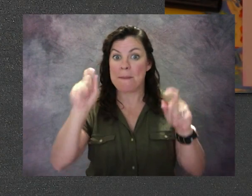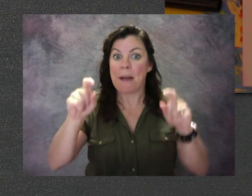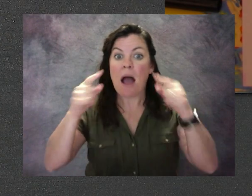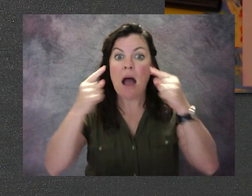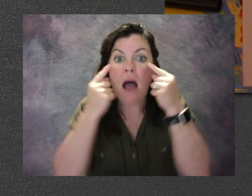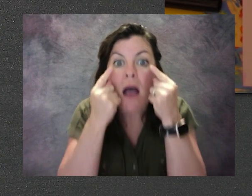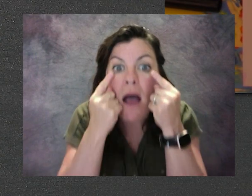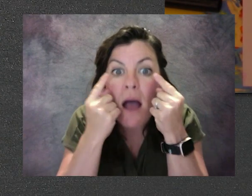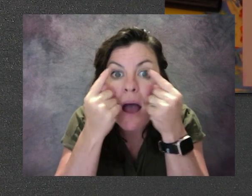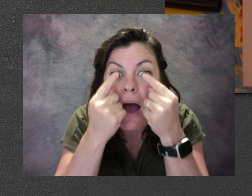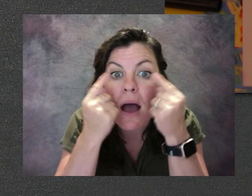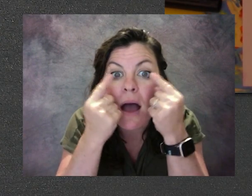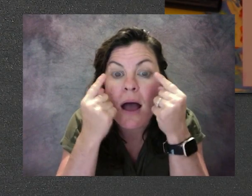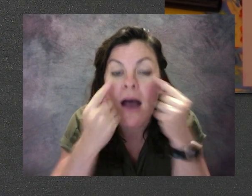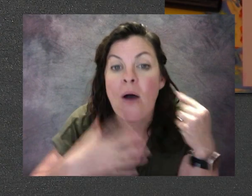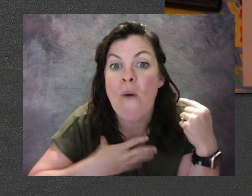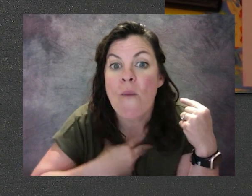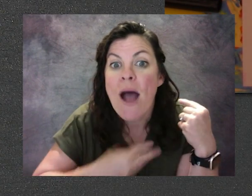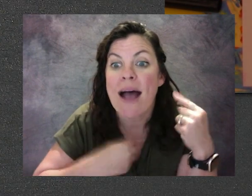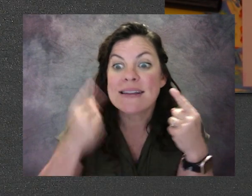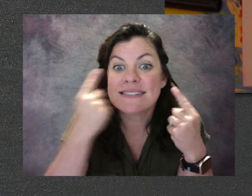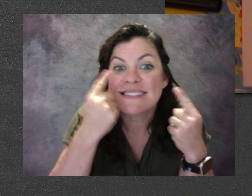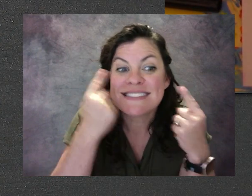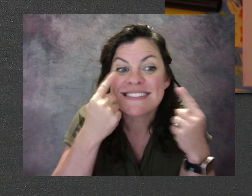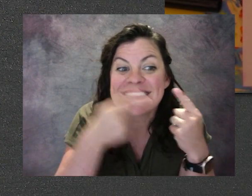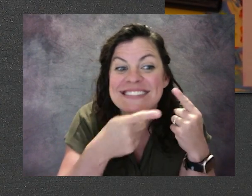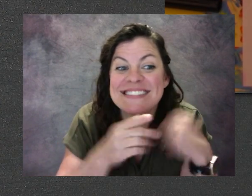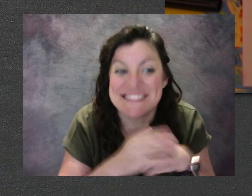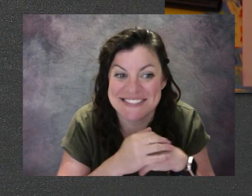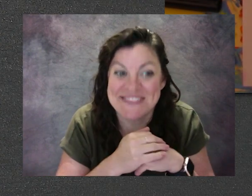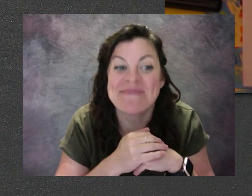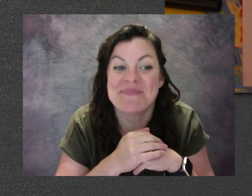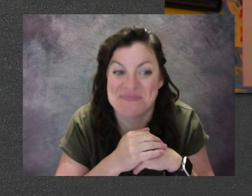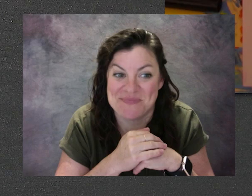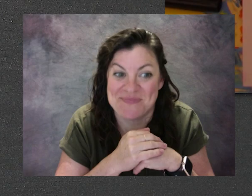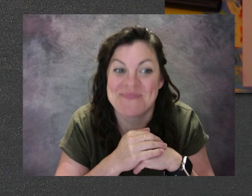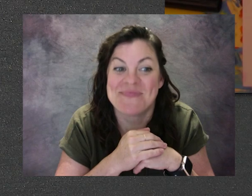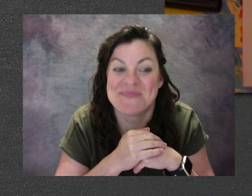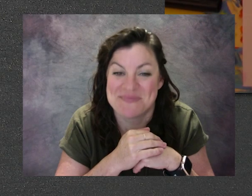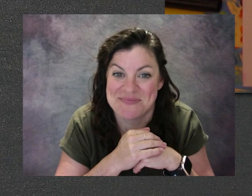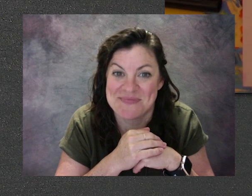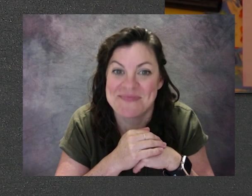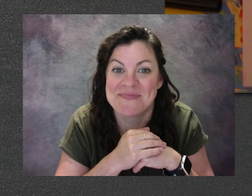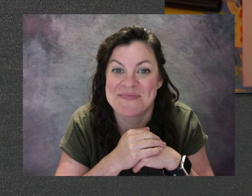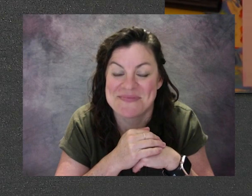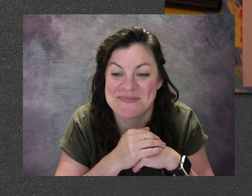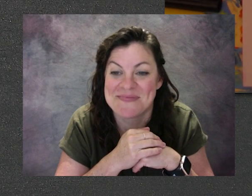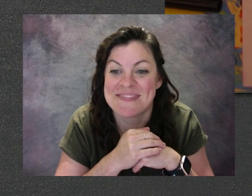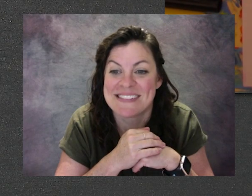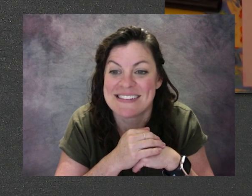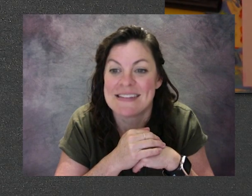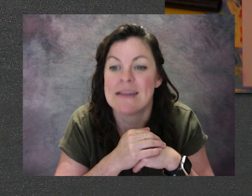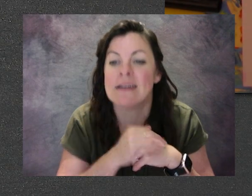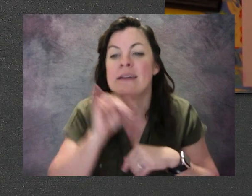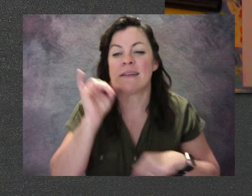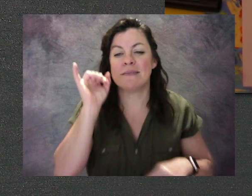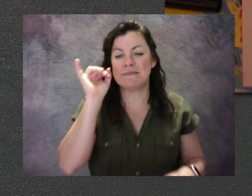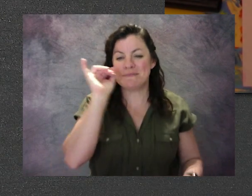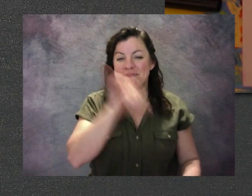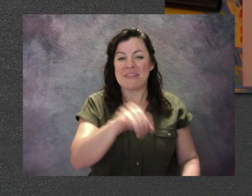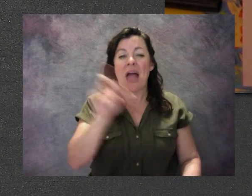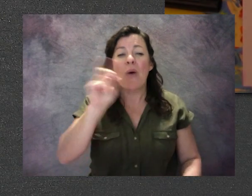lines, starting at the top, curving around. This is the colored part of our cat's eyes. That's called